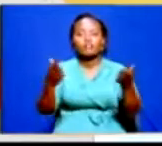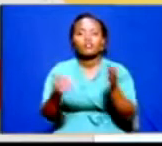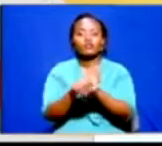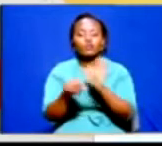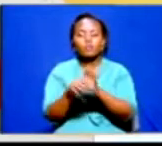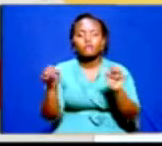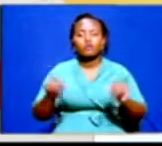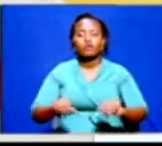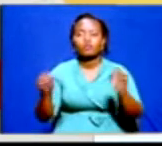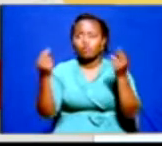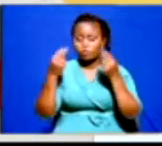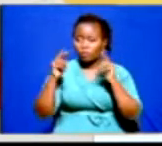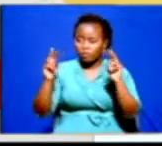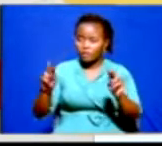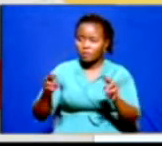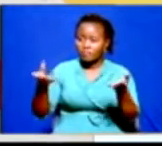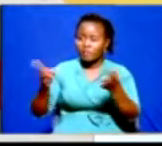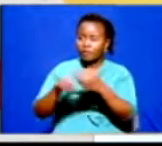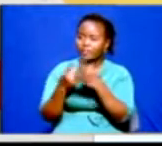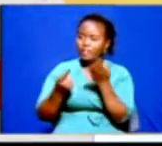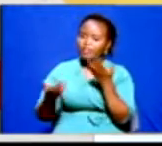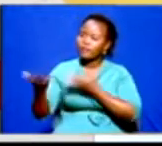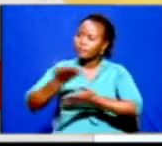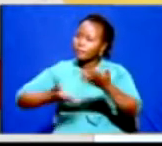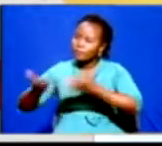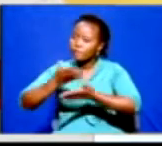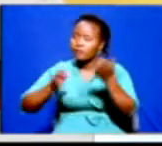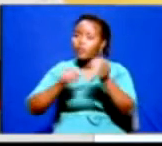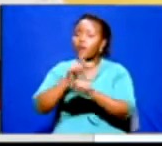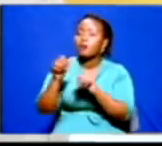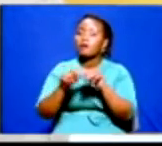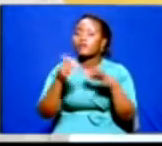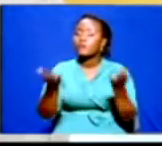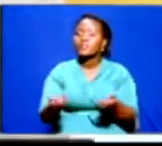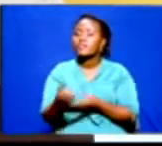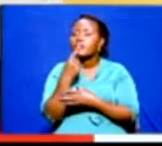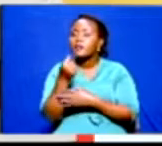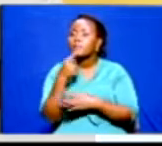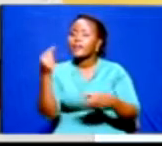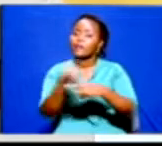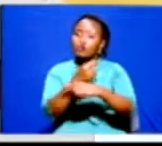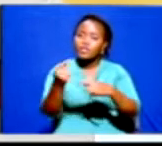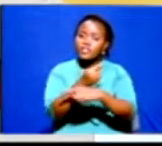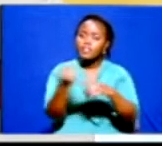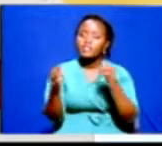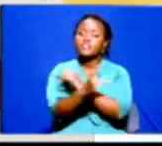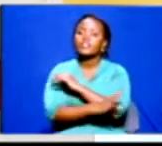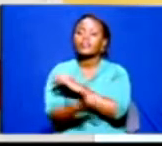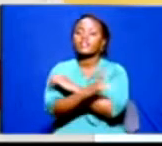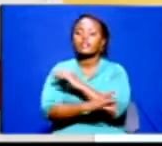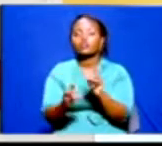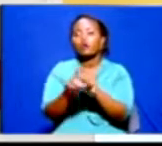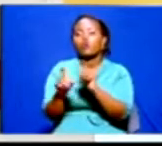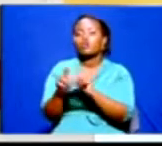we now want to start our conversation straight away talking about the status of medical training in the country. And to have this conversation with me